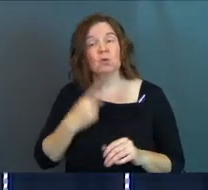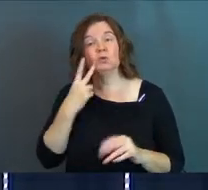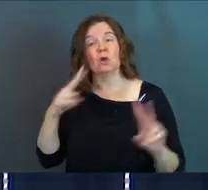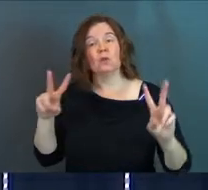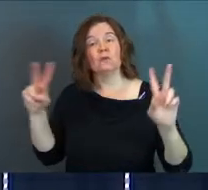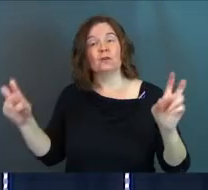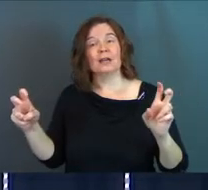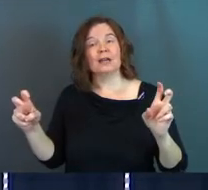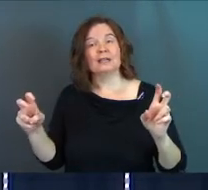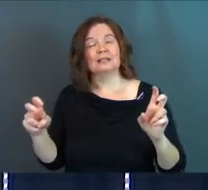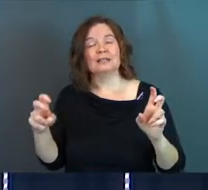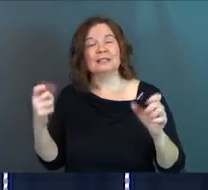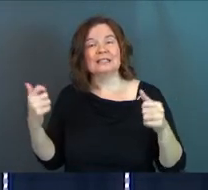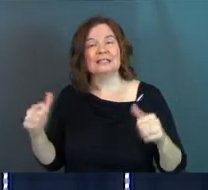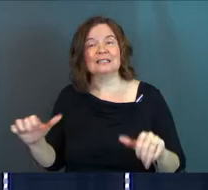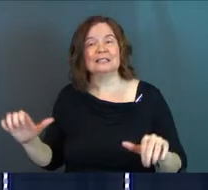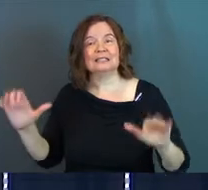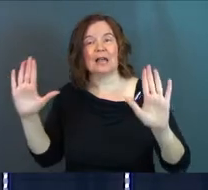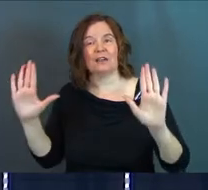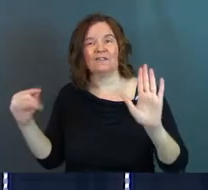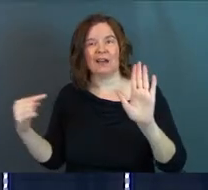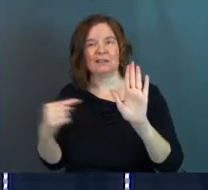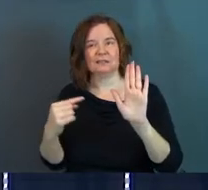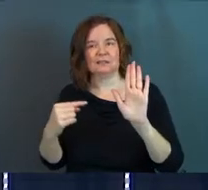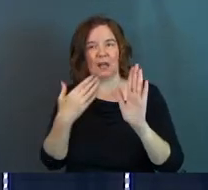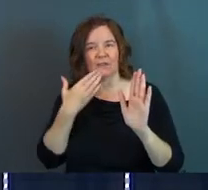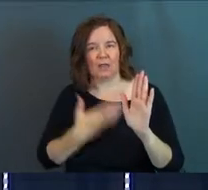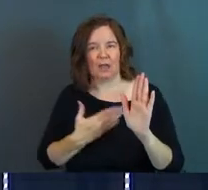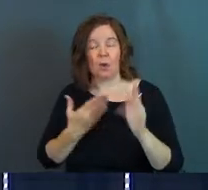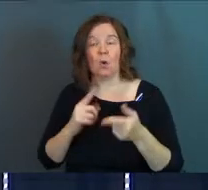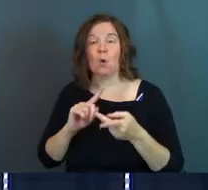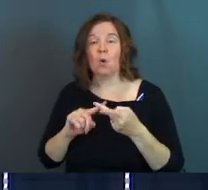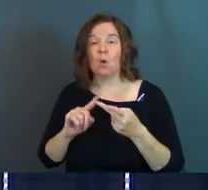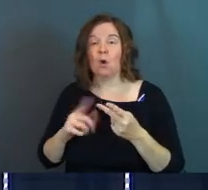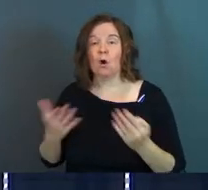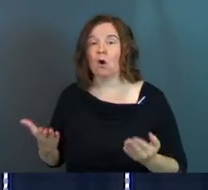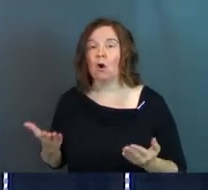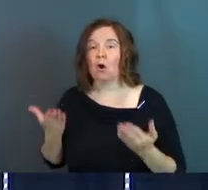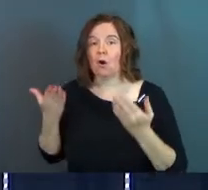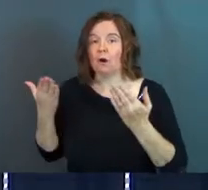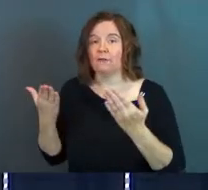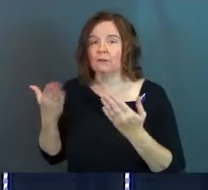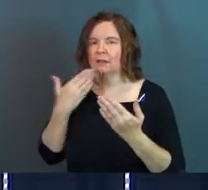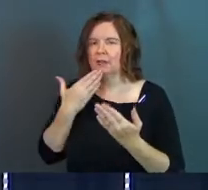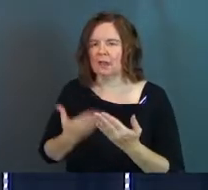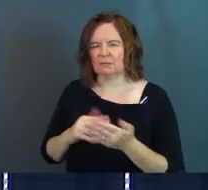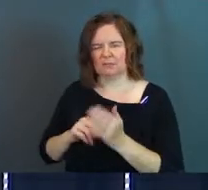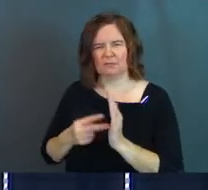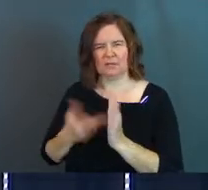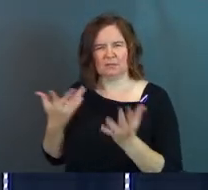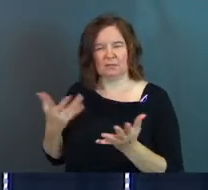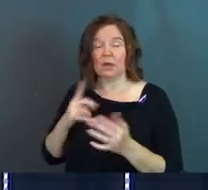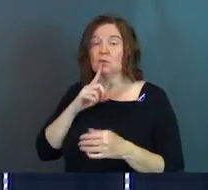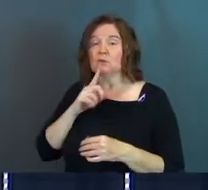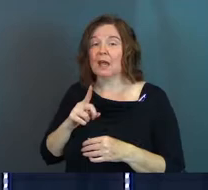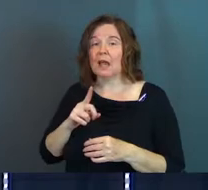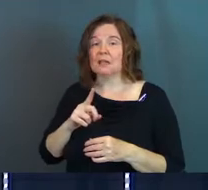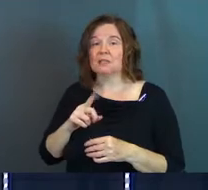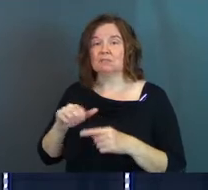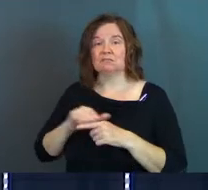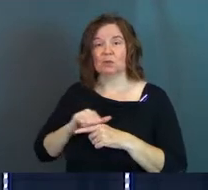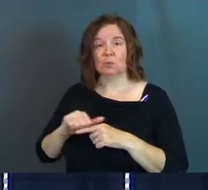phrasing sacrifice of thanks or offering of thanks. What's that all about? It was actually a